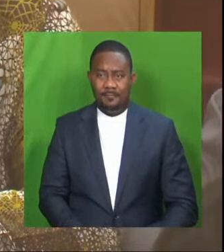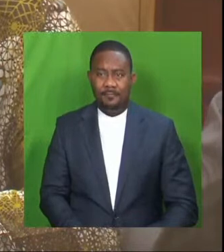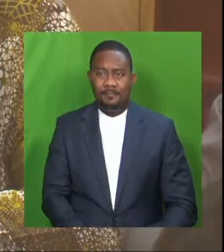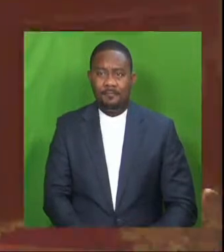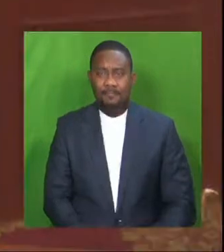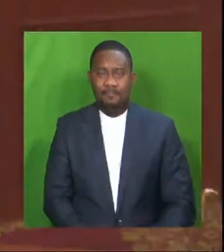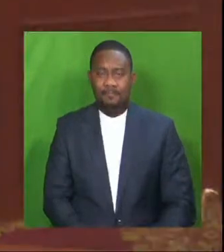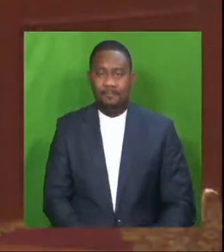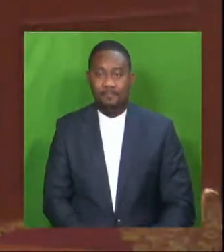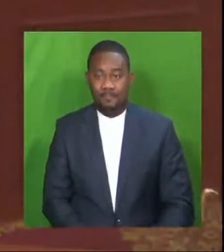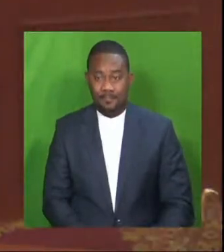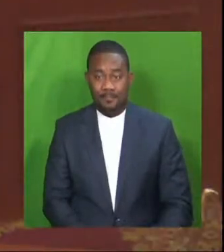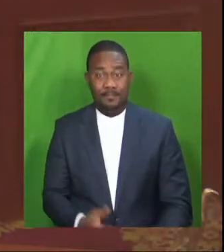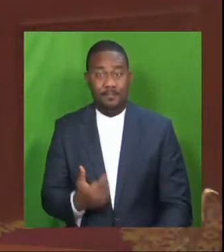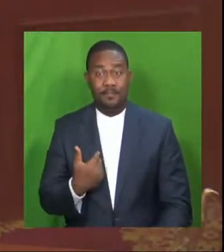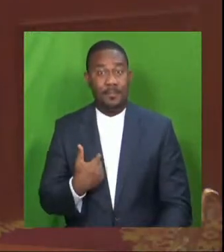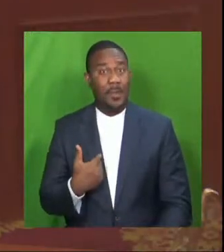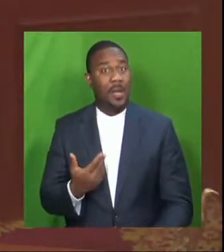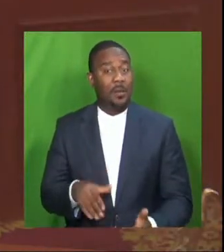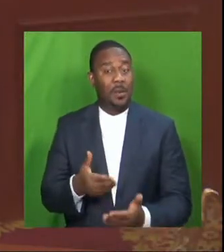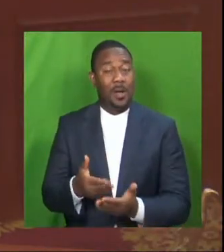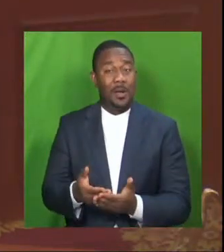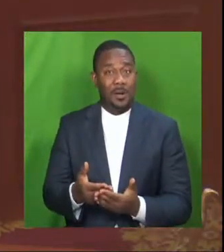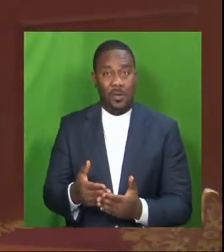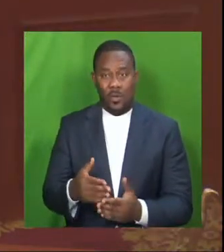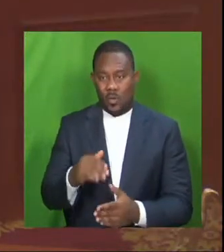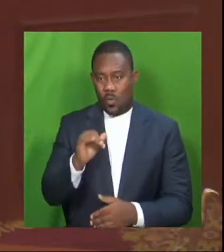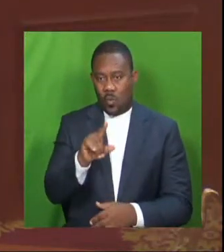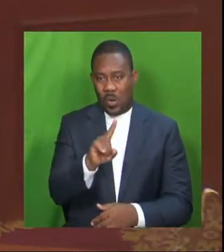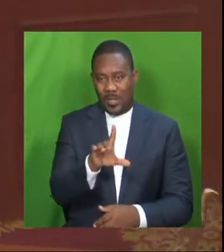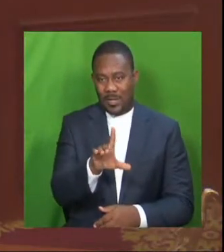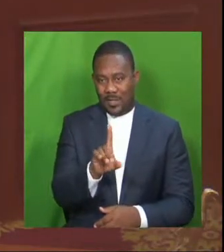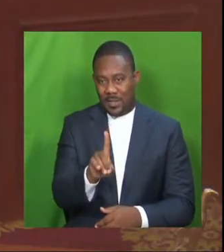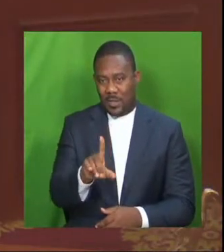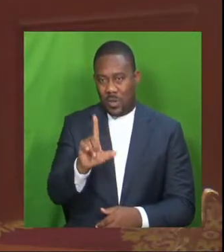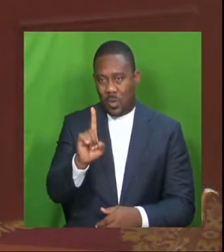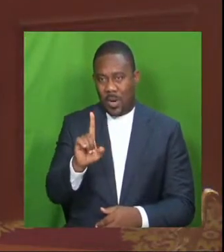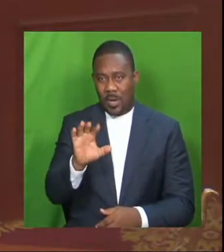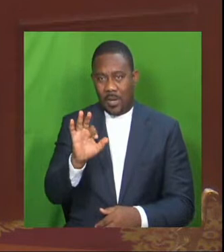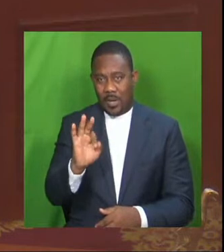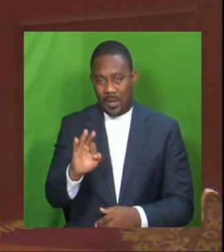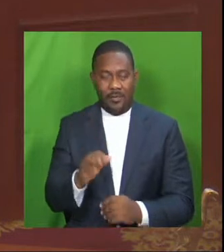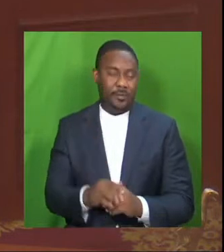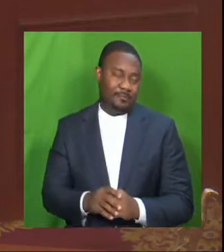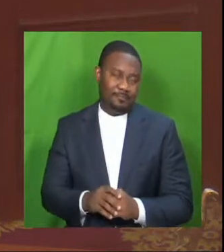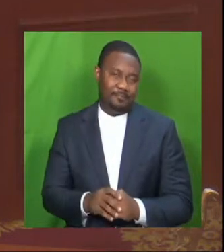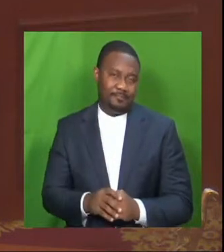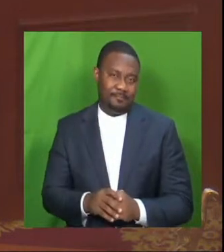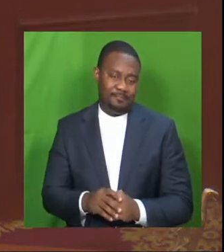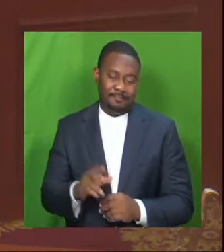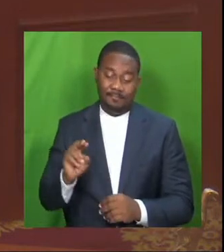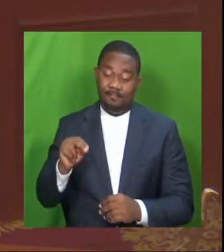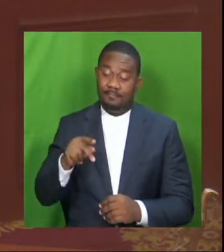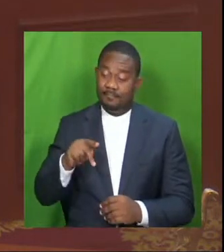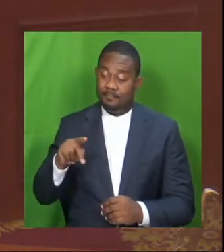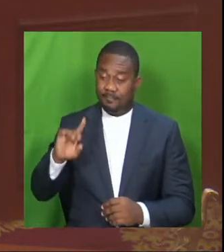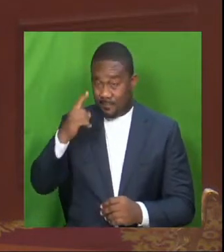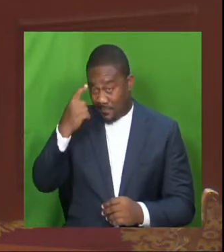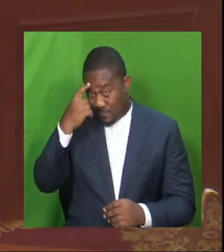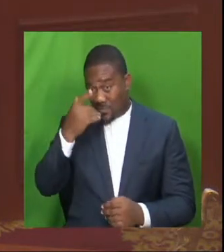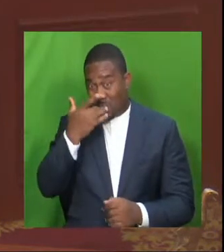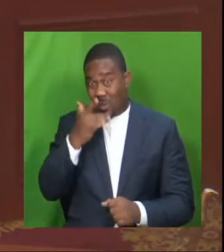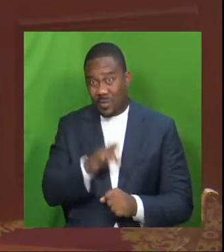major issue of 1D, 1F. This government promised that they will set up